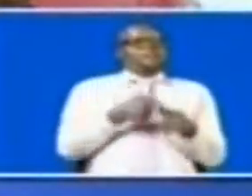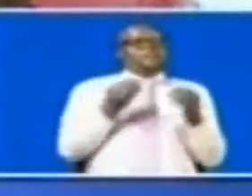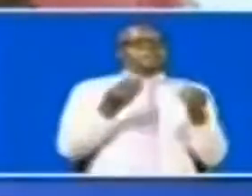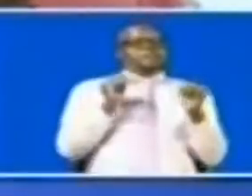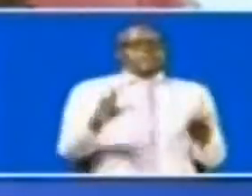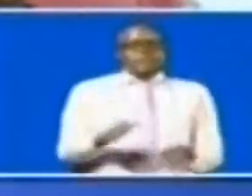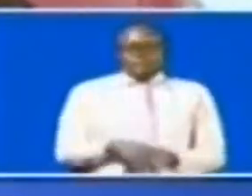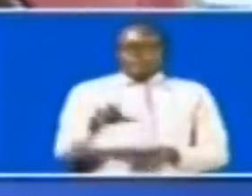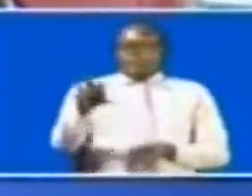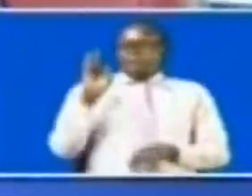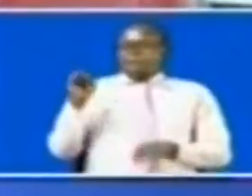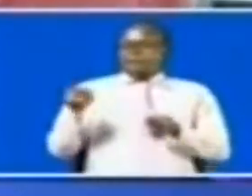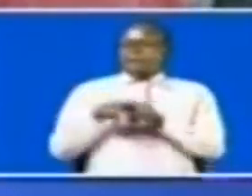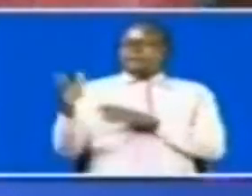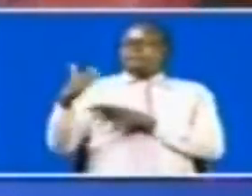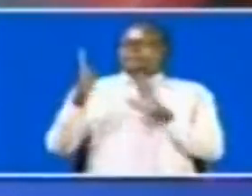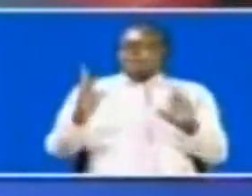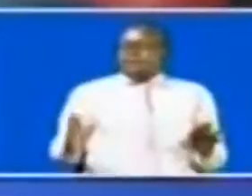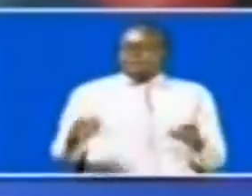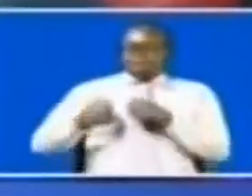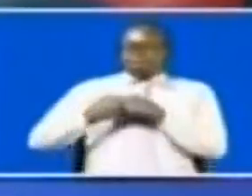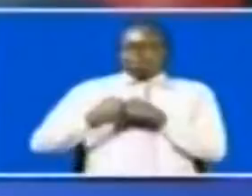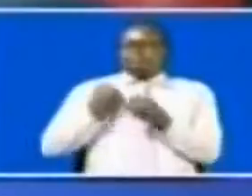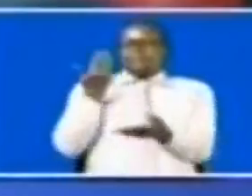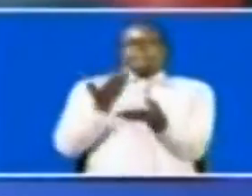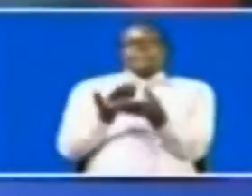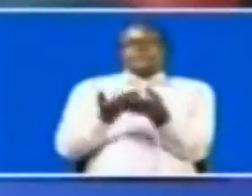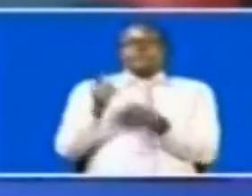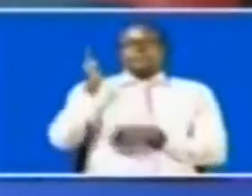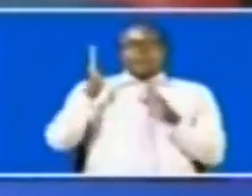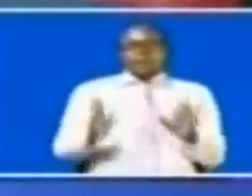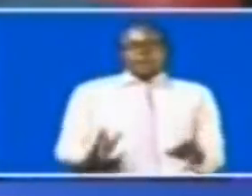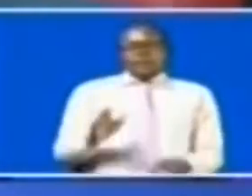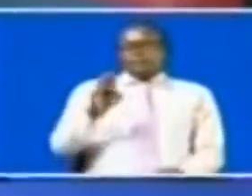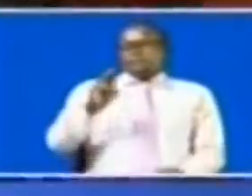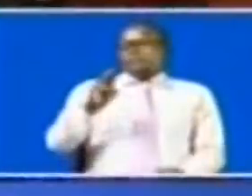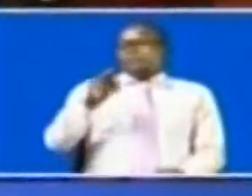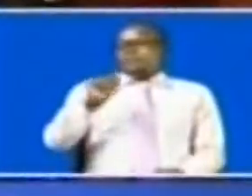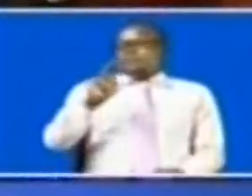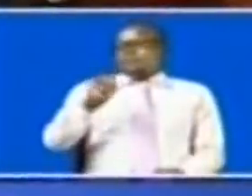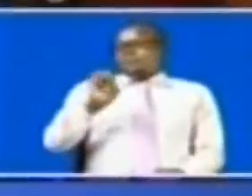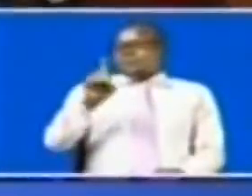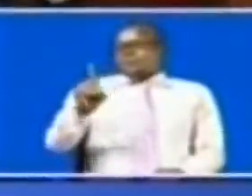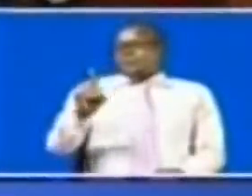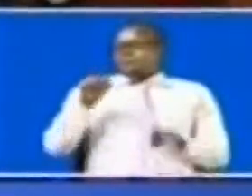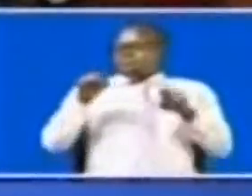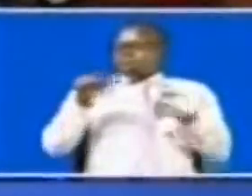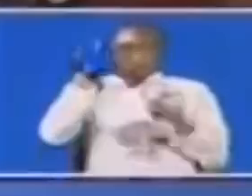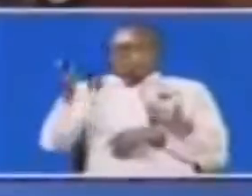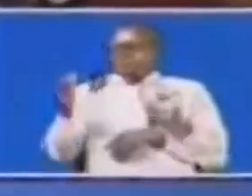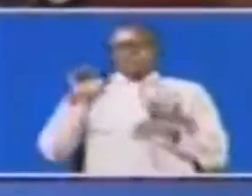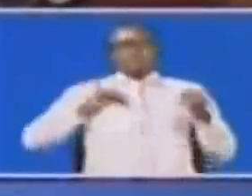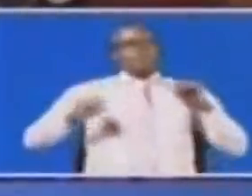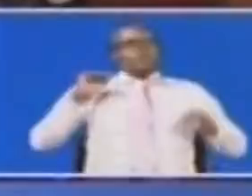His appointment as an envoy to Malaysia is being contested in a petition by lawyer Ahmed Nasir Abdullahi, who accuses Muhoro of